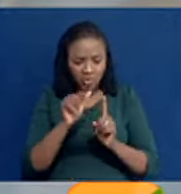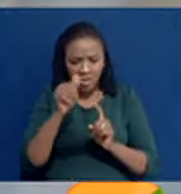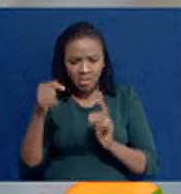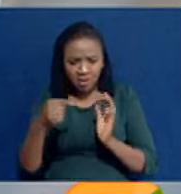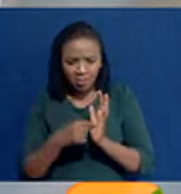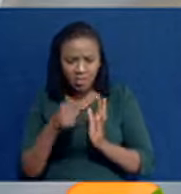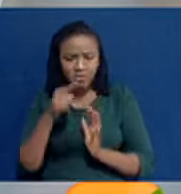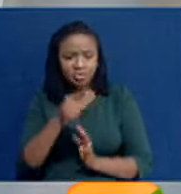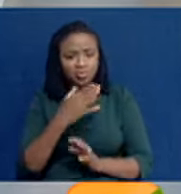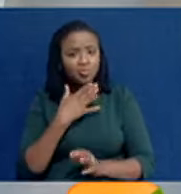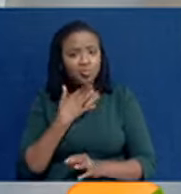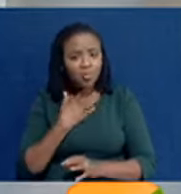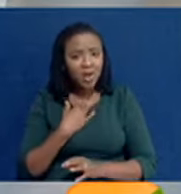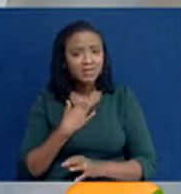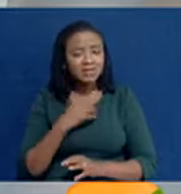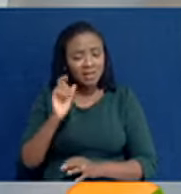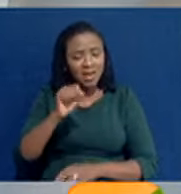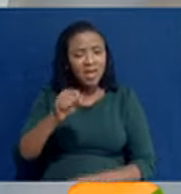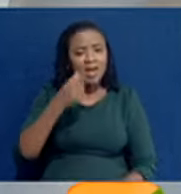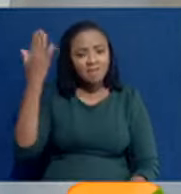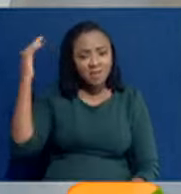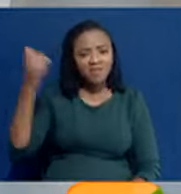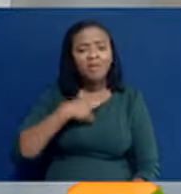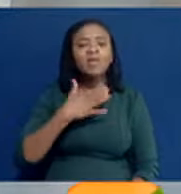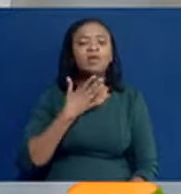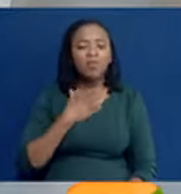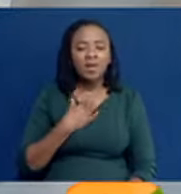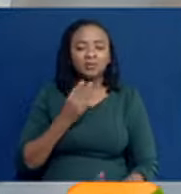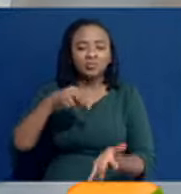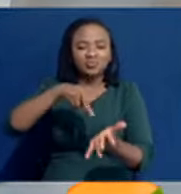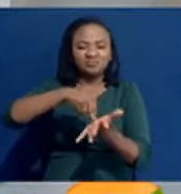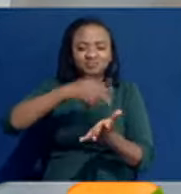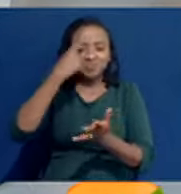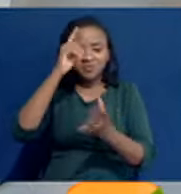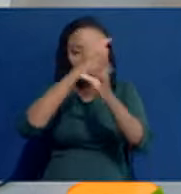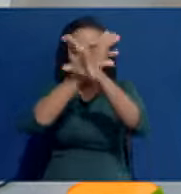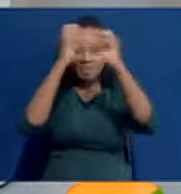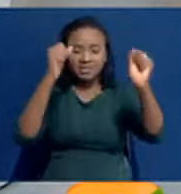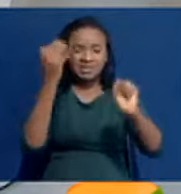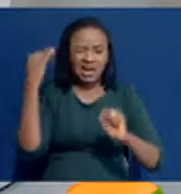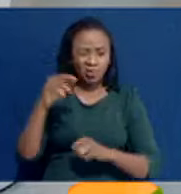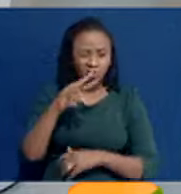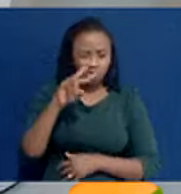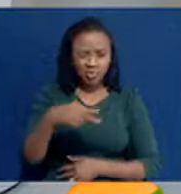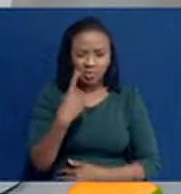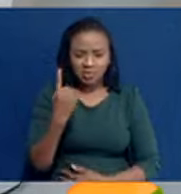run for president. There's a point I did what? Want to run for president back in 2001. Yes. Mm-hmm.